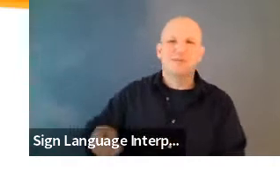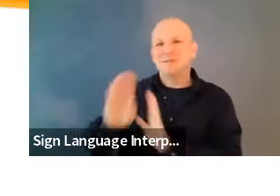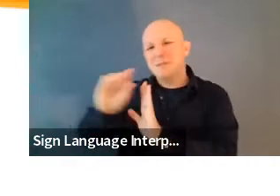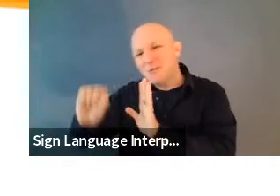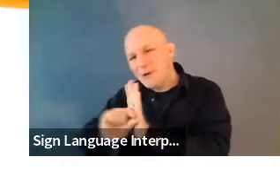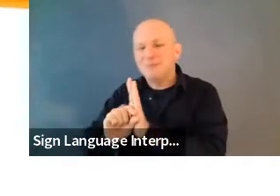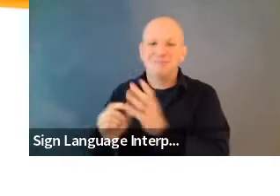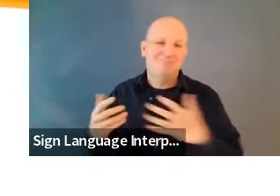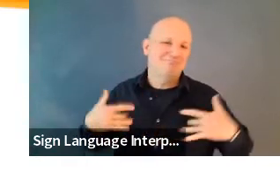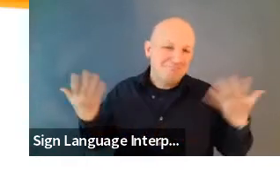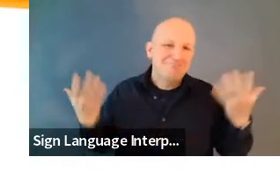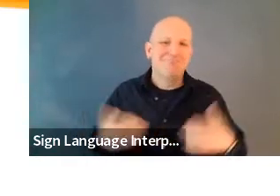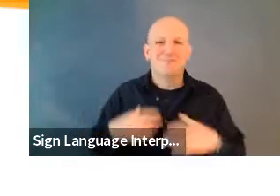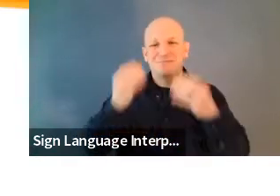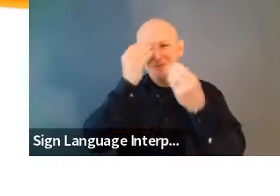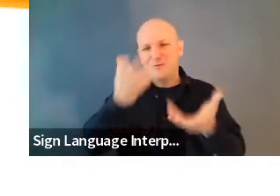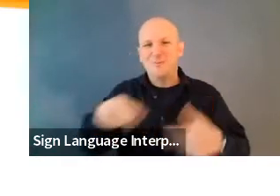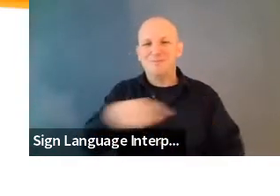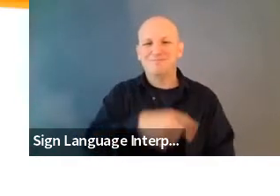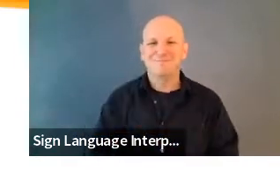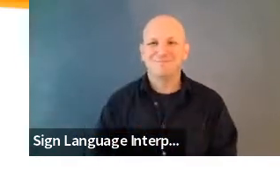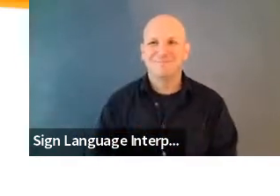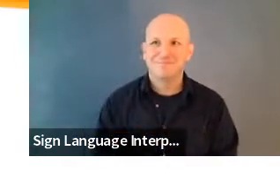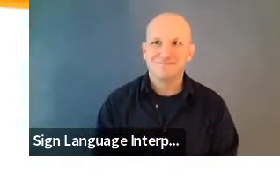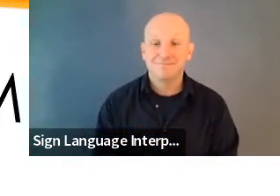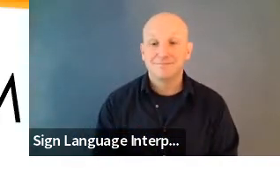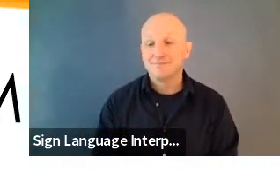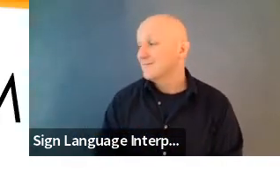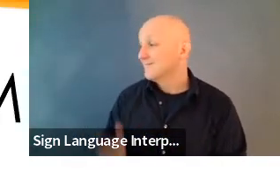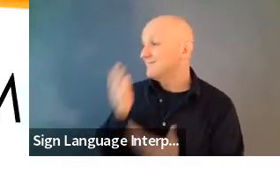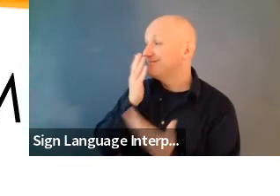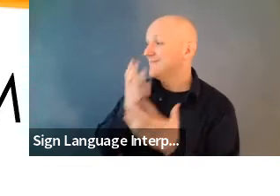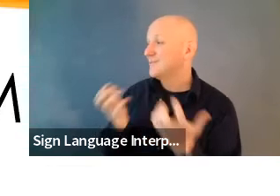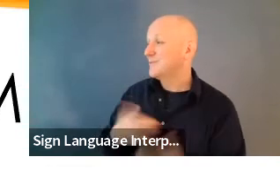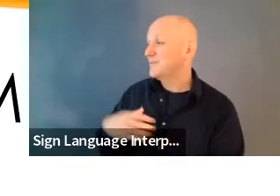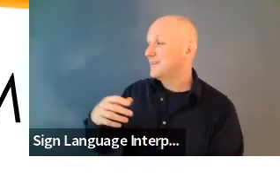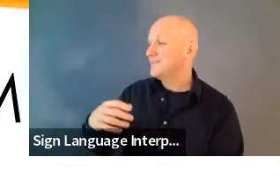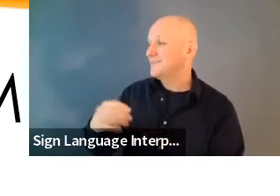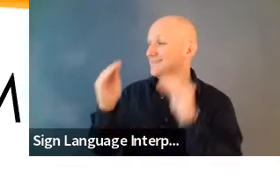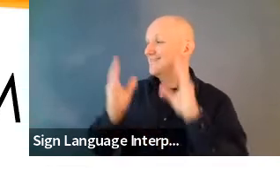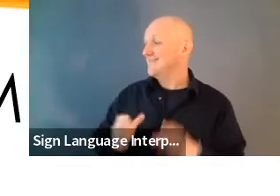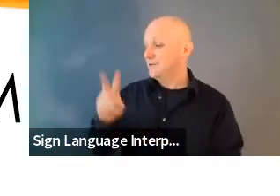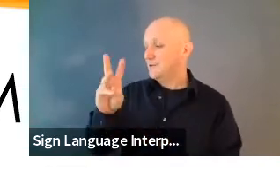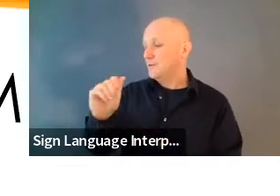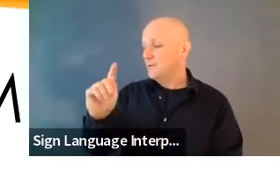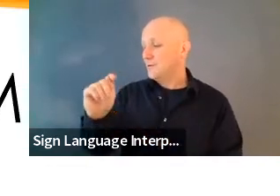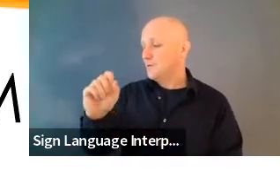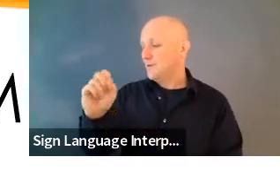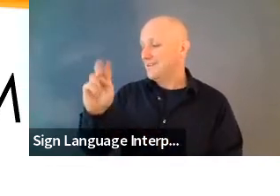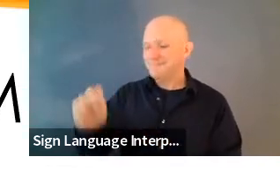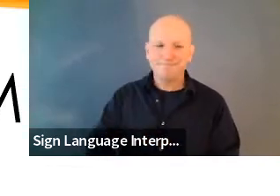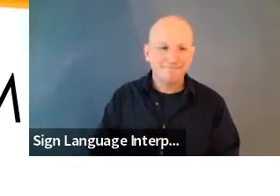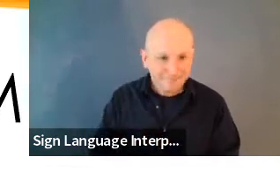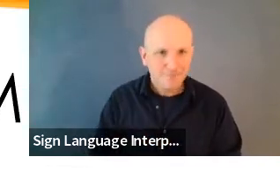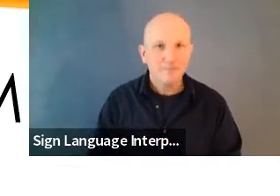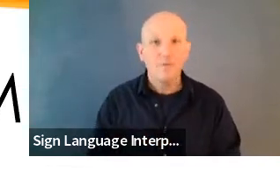the campus history that I wanted to share with you all. Thank you so much, Professor Watson. So what are the Cal Law Scholar required